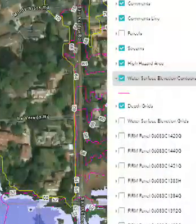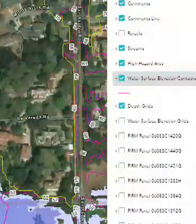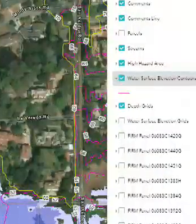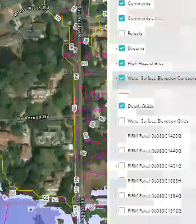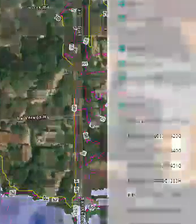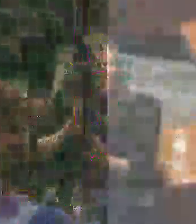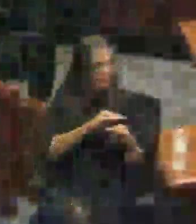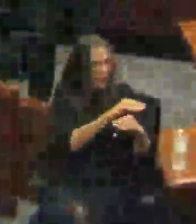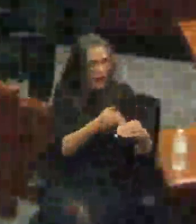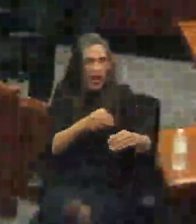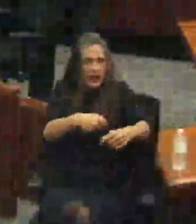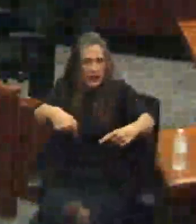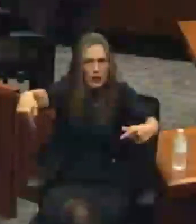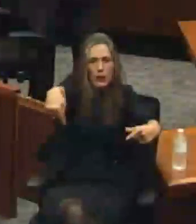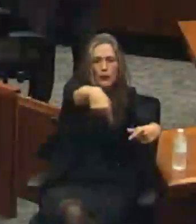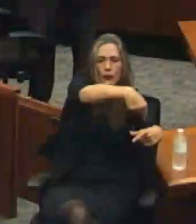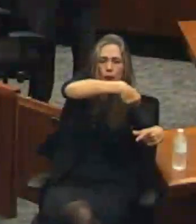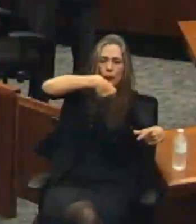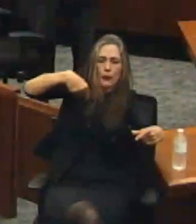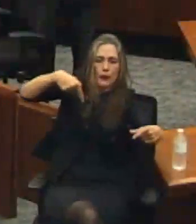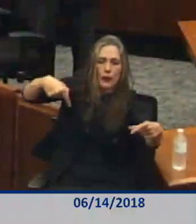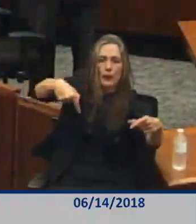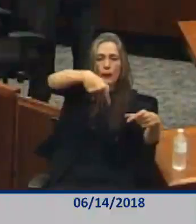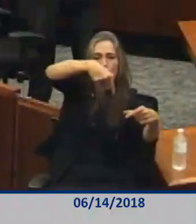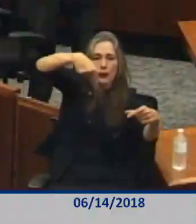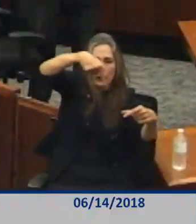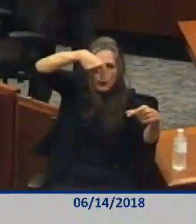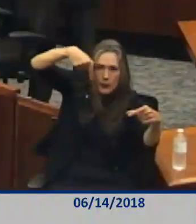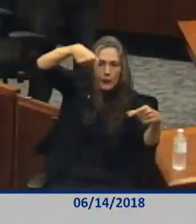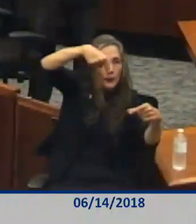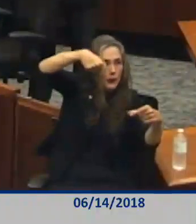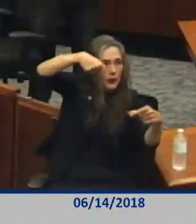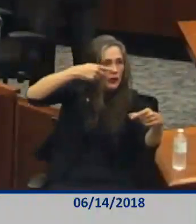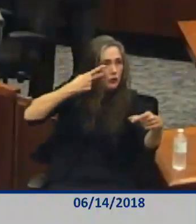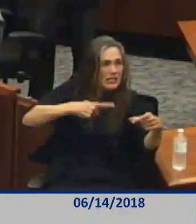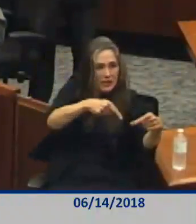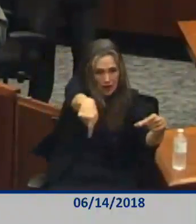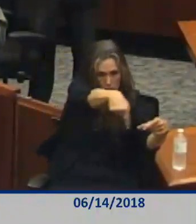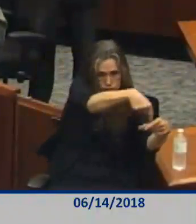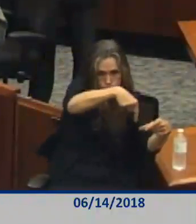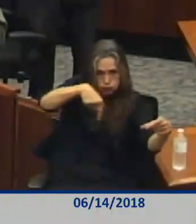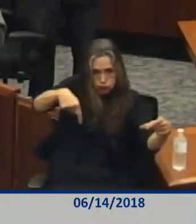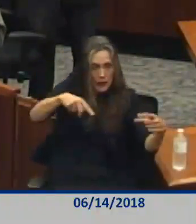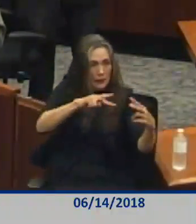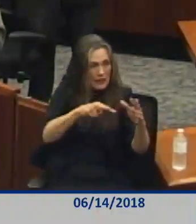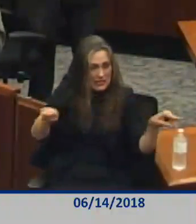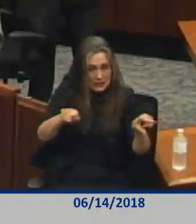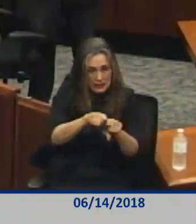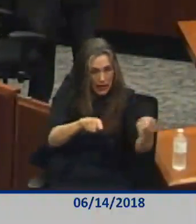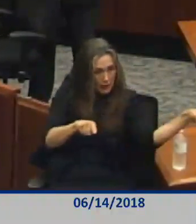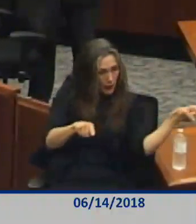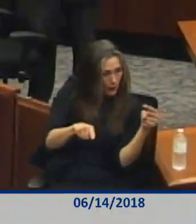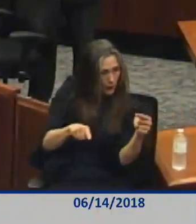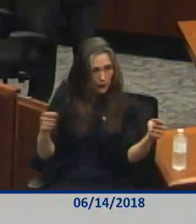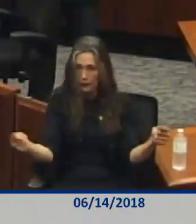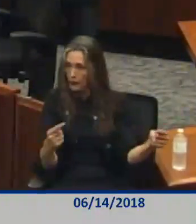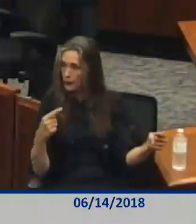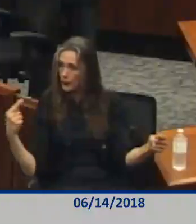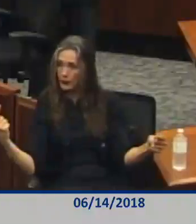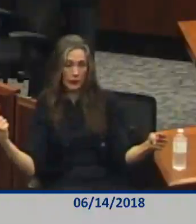lines represent lines of equal water surface elevation. It's the equivalent, I would say, if you've ever